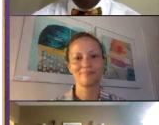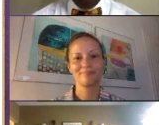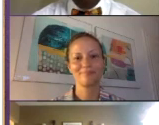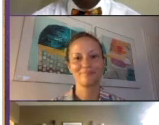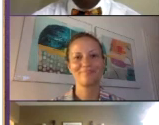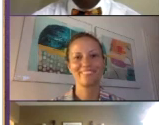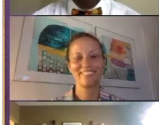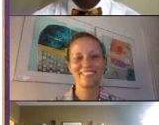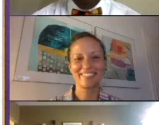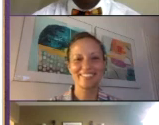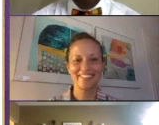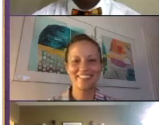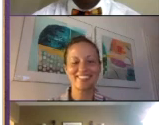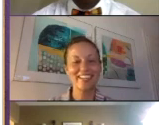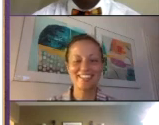fun.